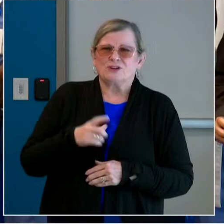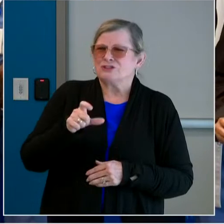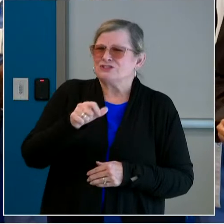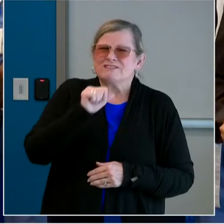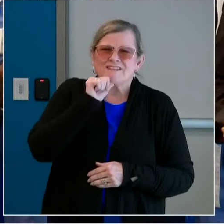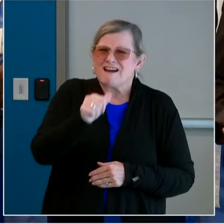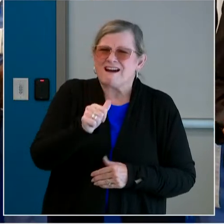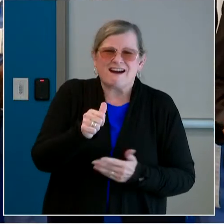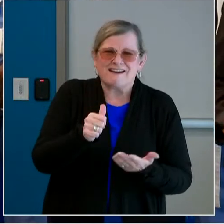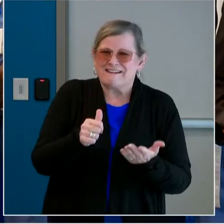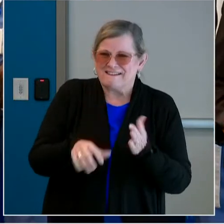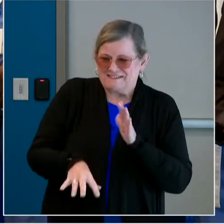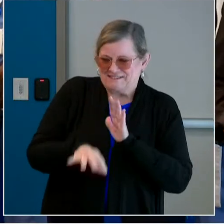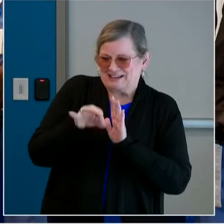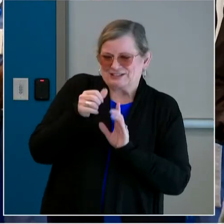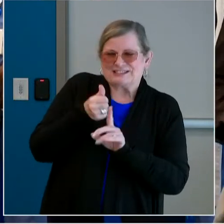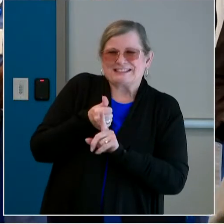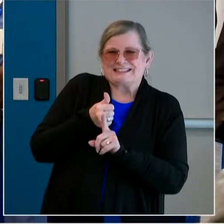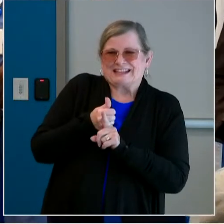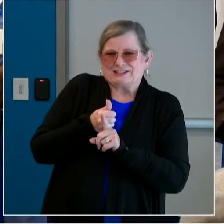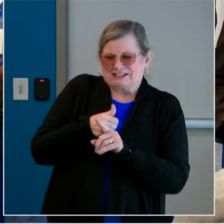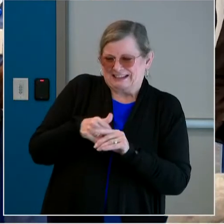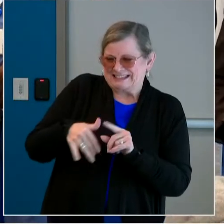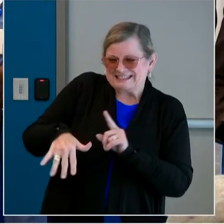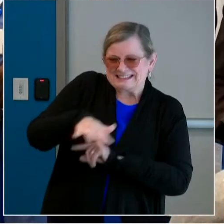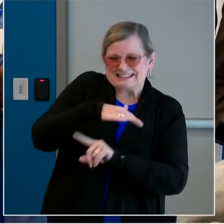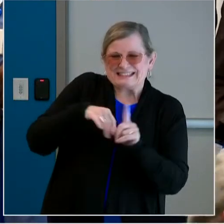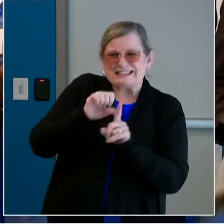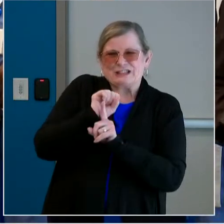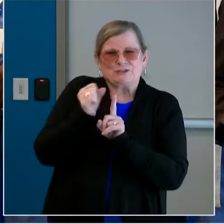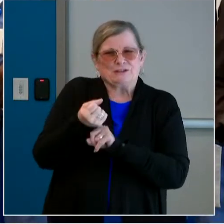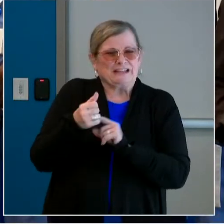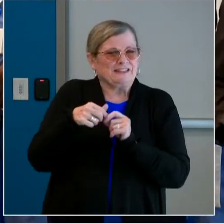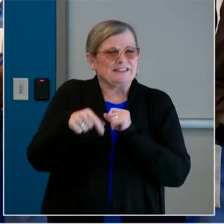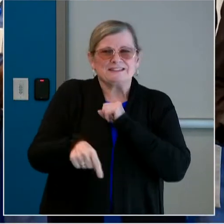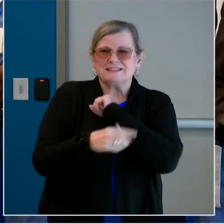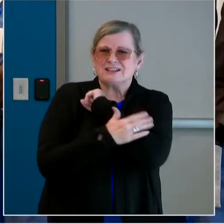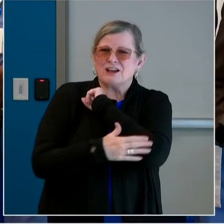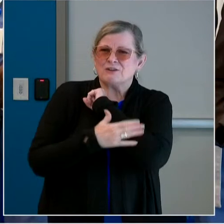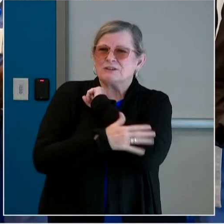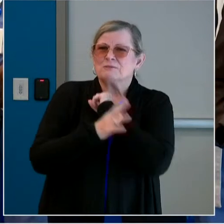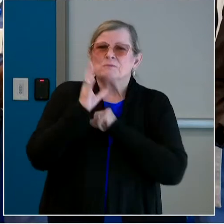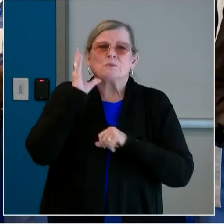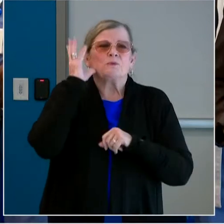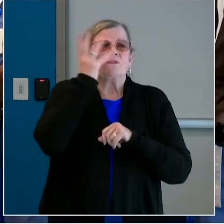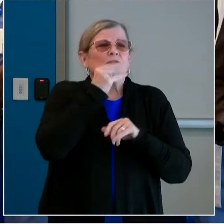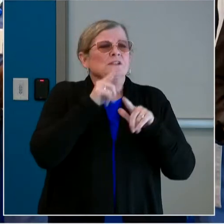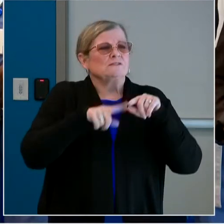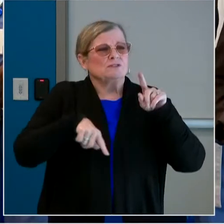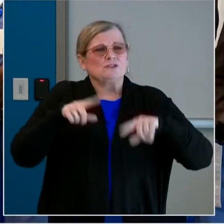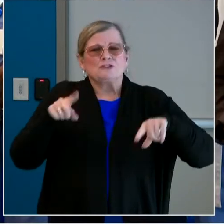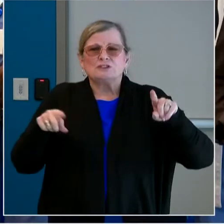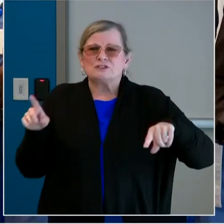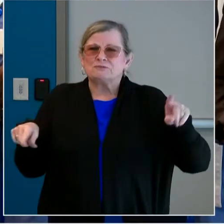situation in a country as beautifully diverse as these United States of America.